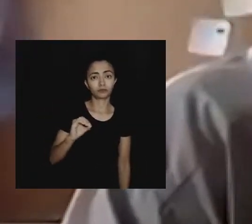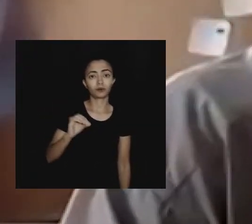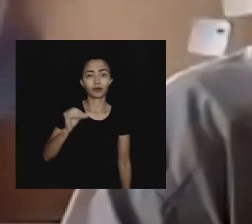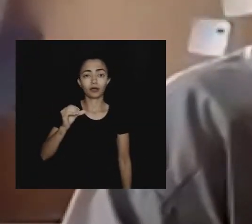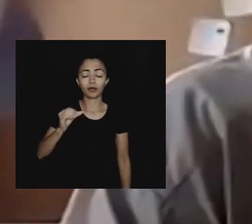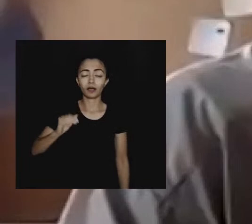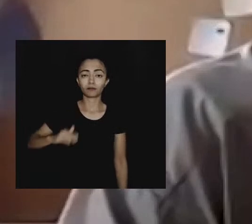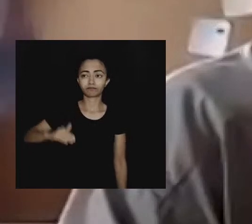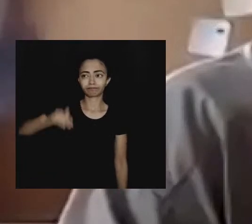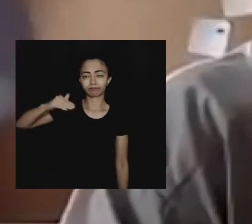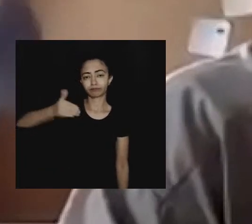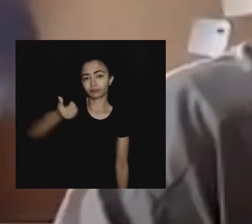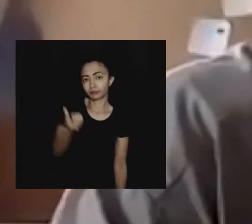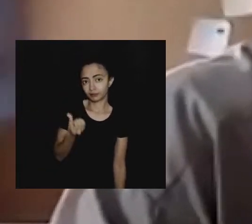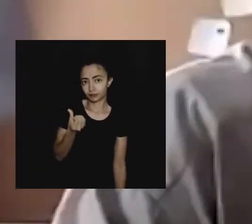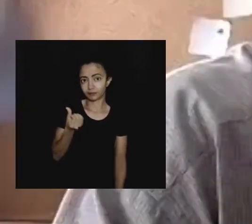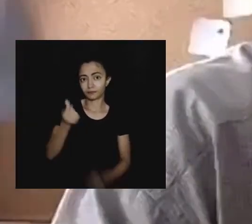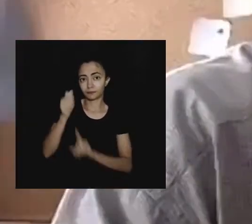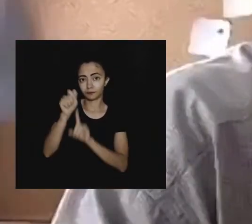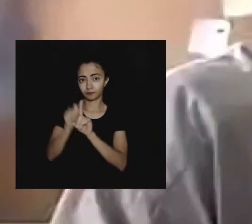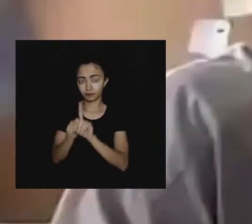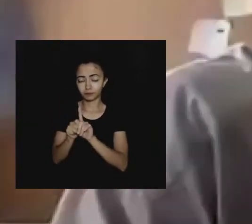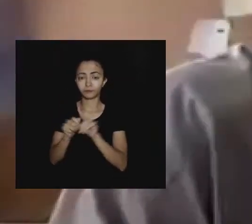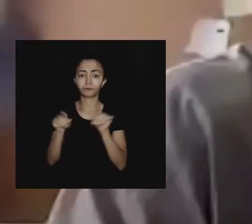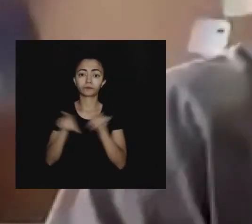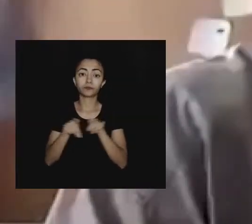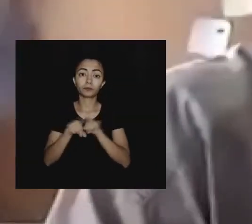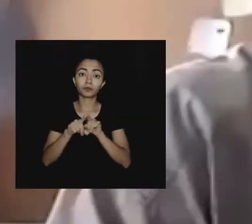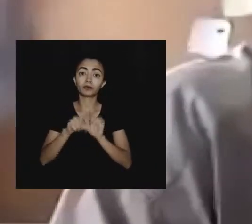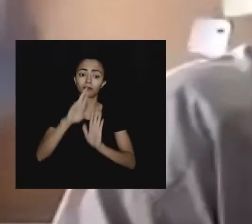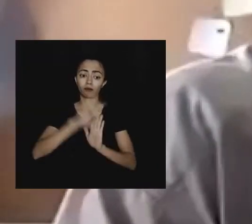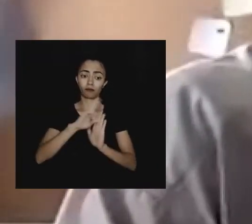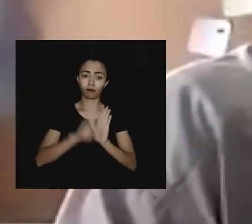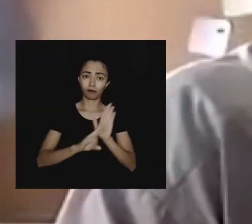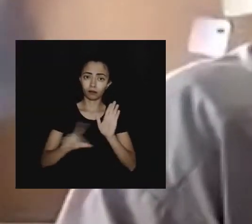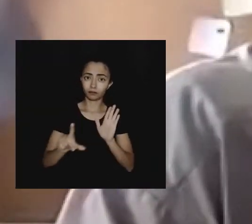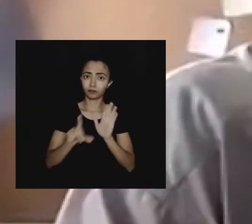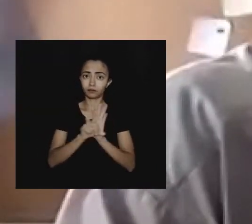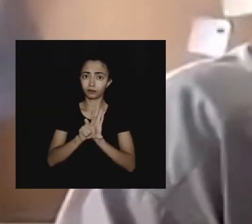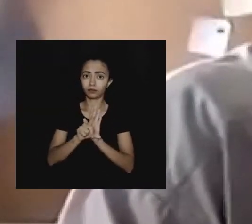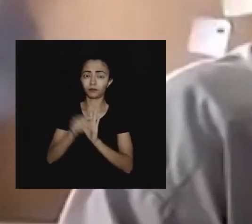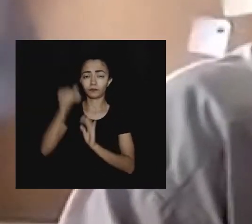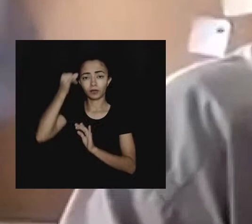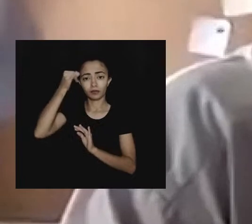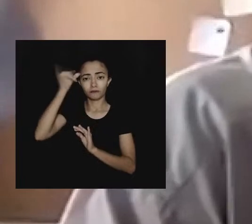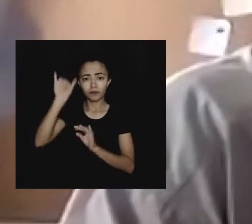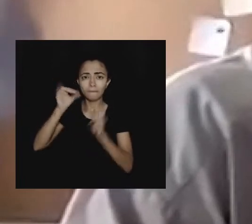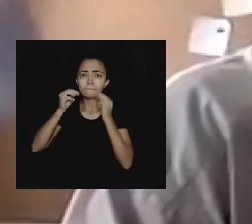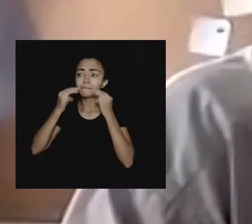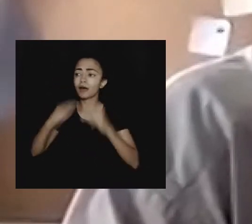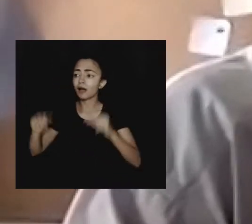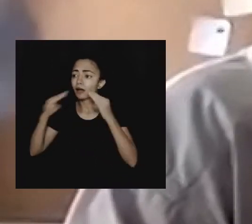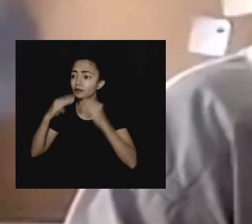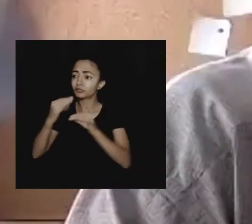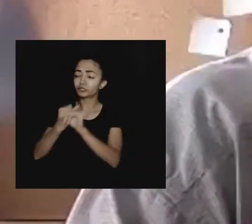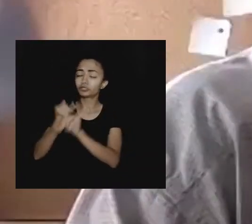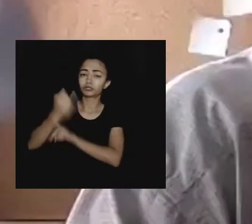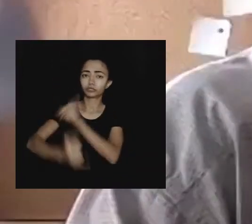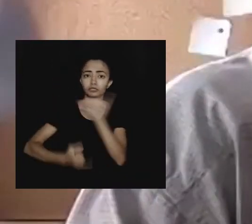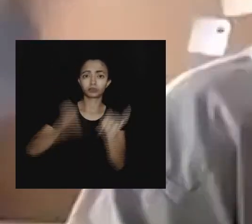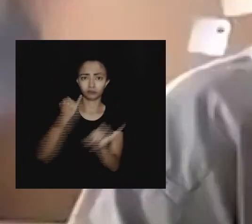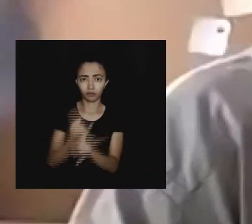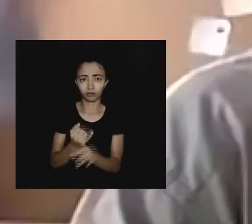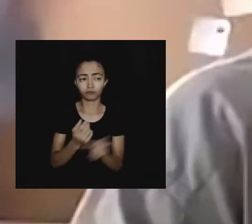countries create and implement specific rules for the control of digital marketing for the promotion and sale